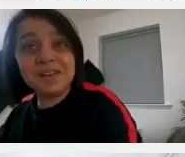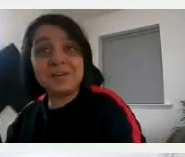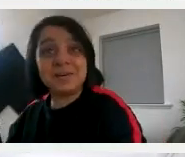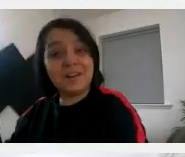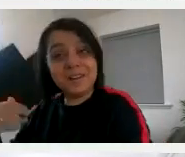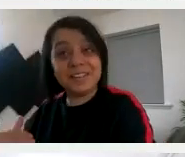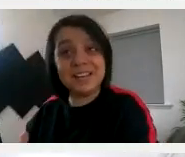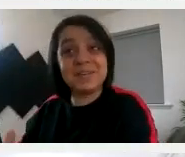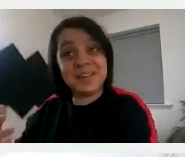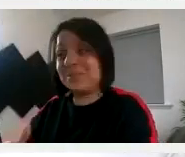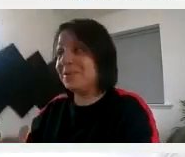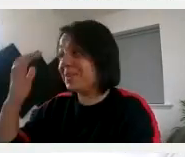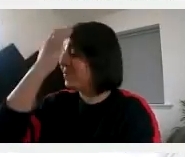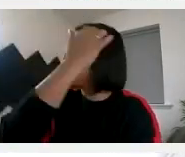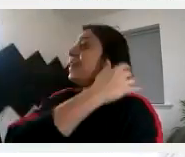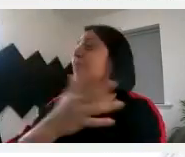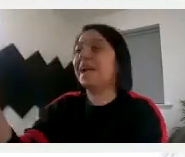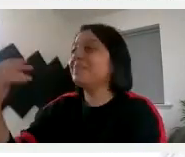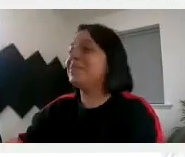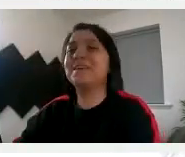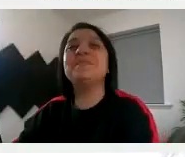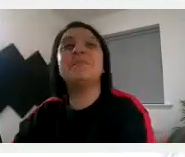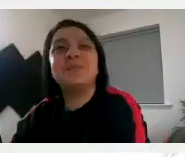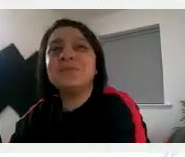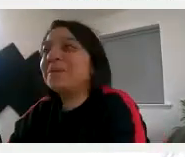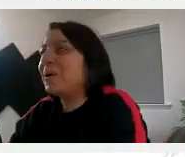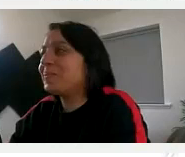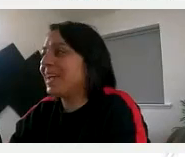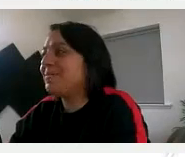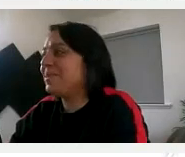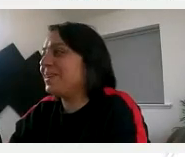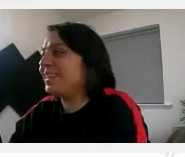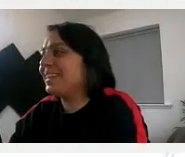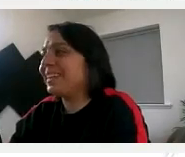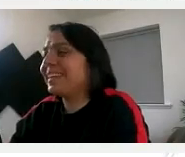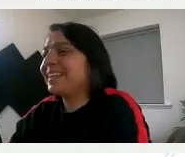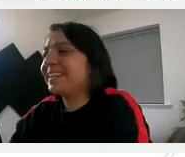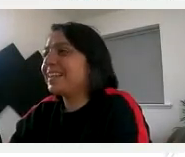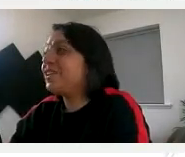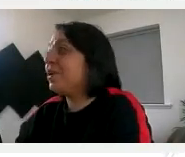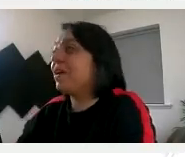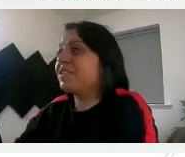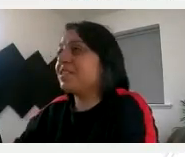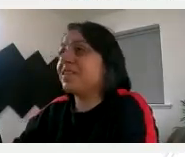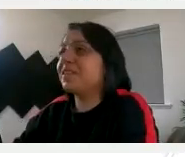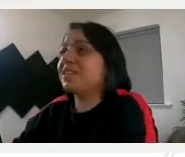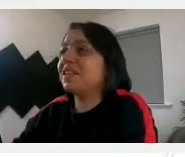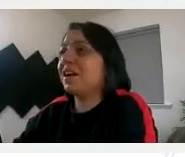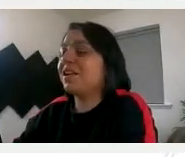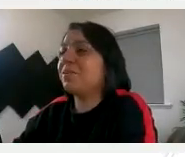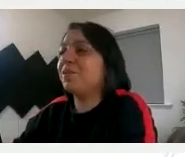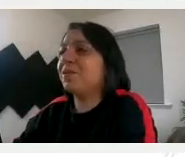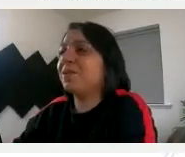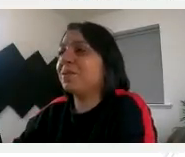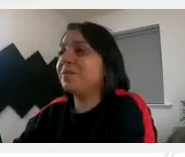Henry, or King Arthur, or King George. But Kate Middleton more up to date. Brilliant. You know what? This is fantastic. A